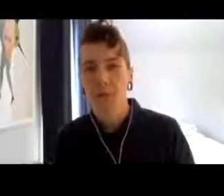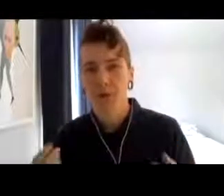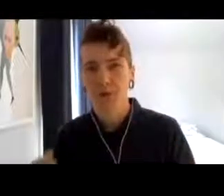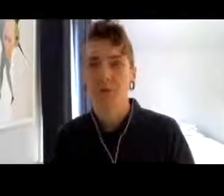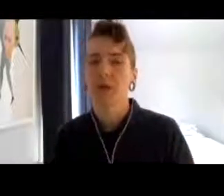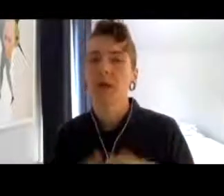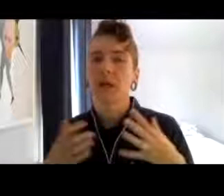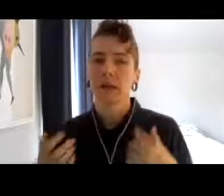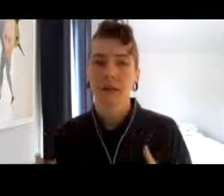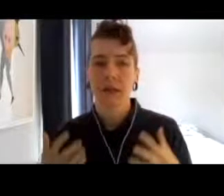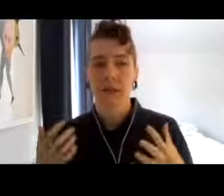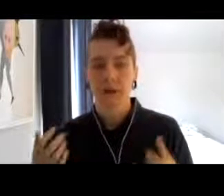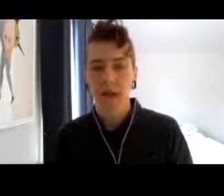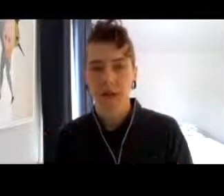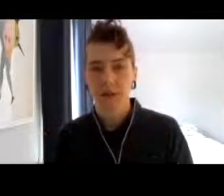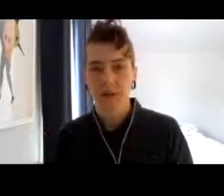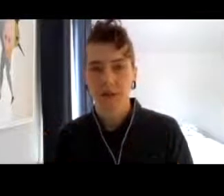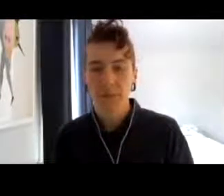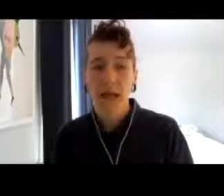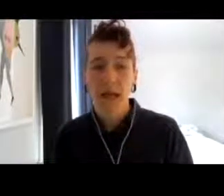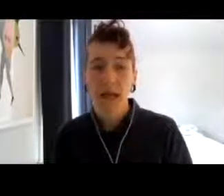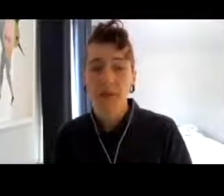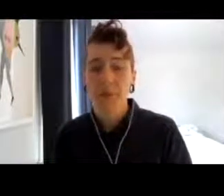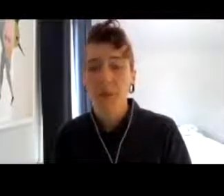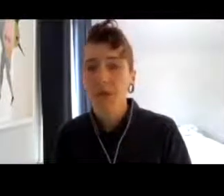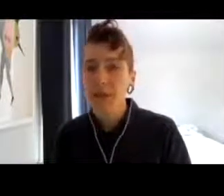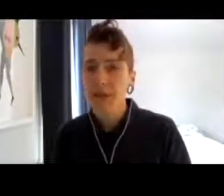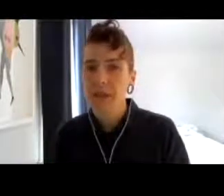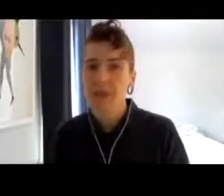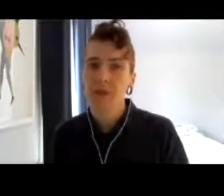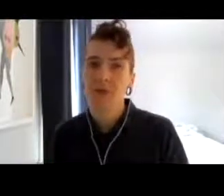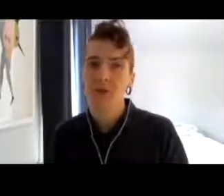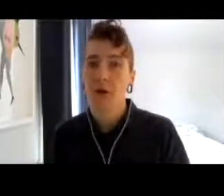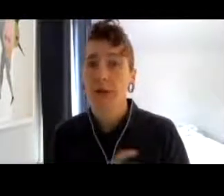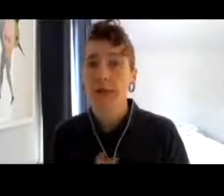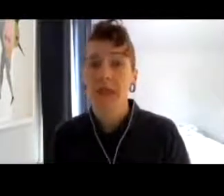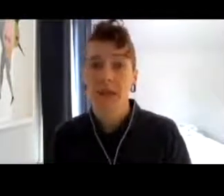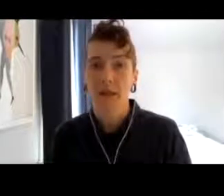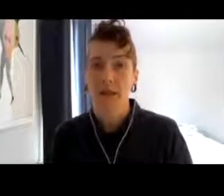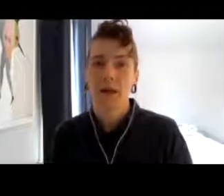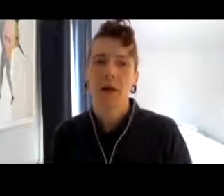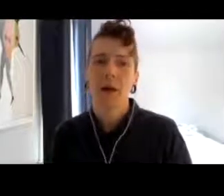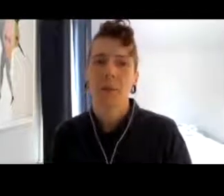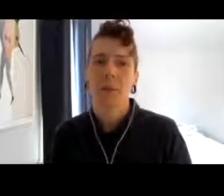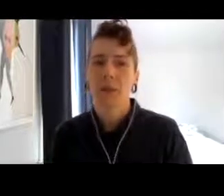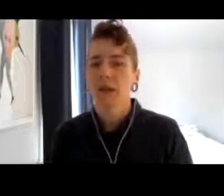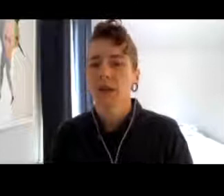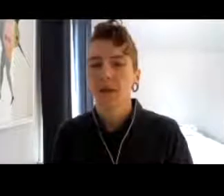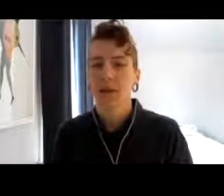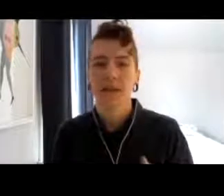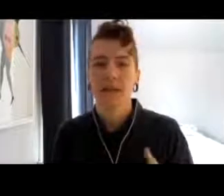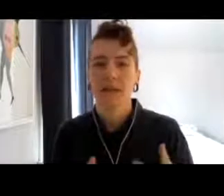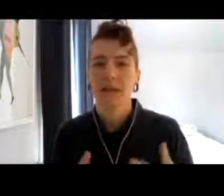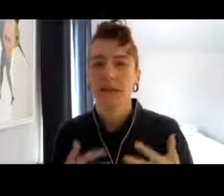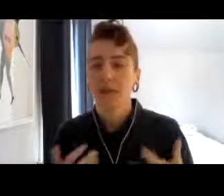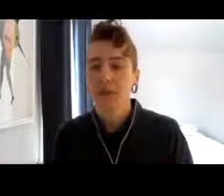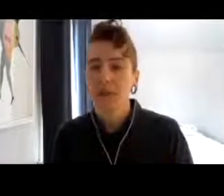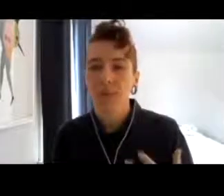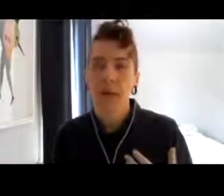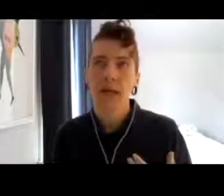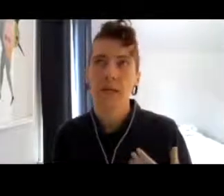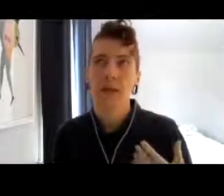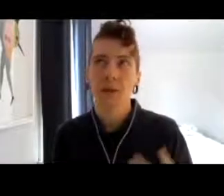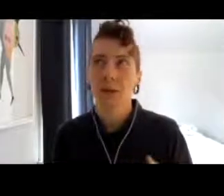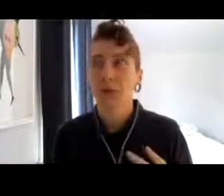with people. Show them living their lives. And make sure that these images are authentic. It's